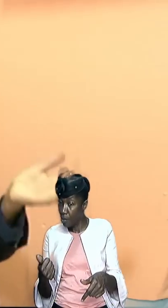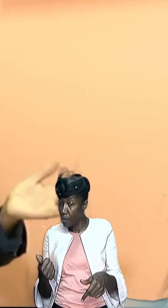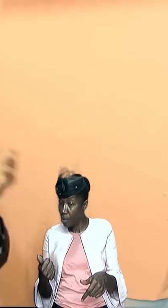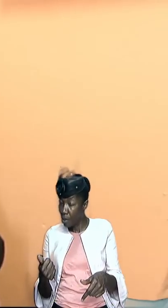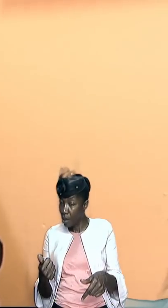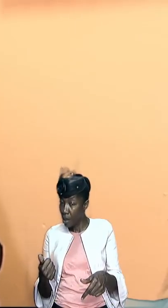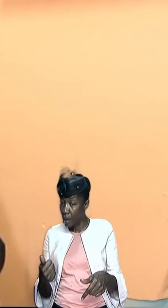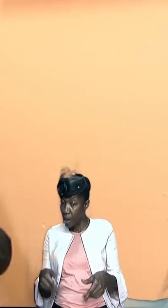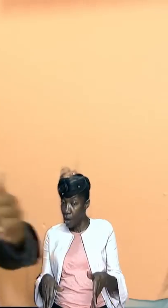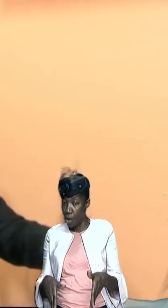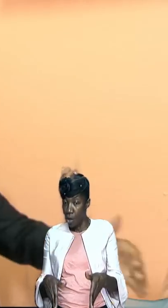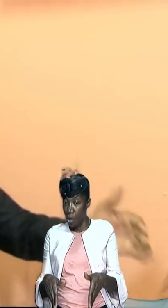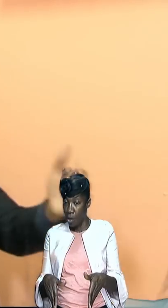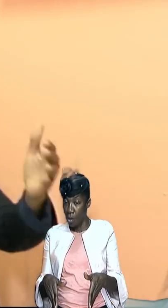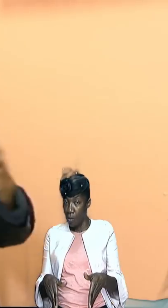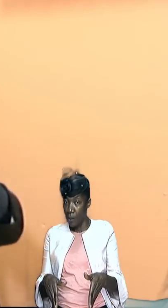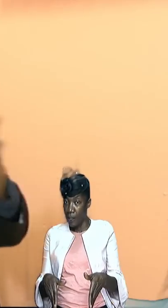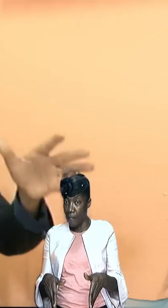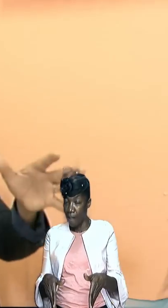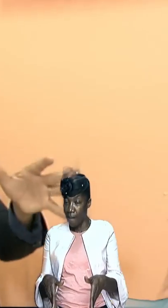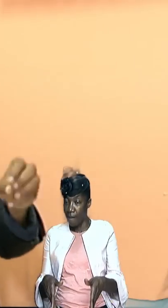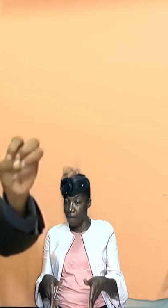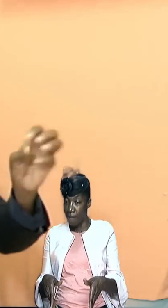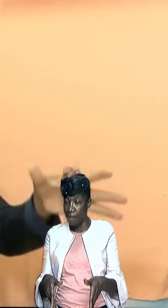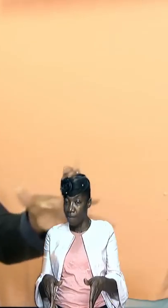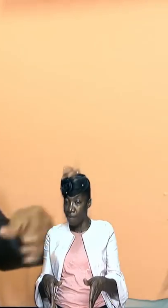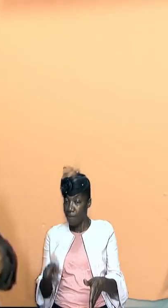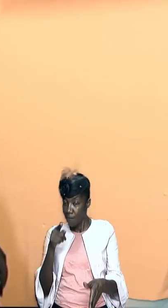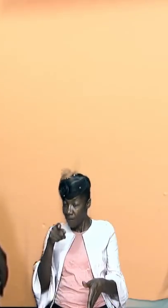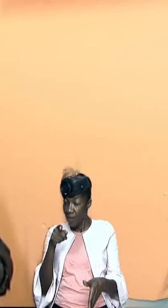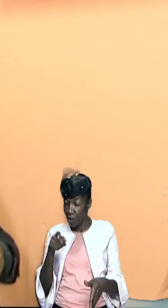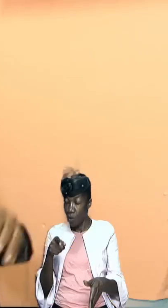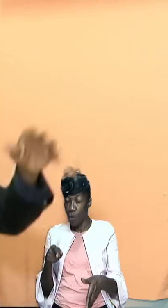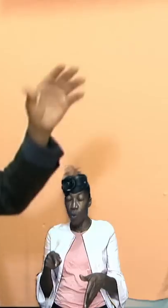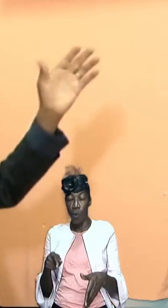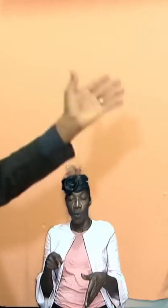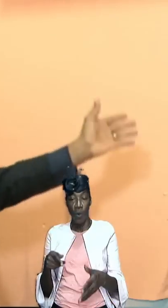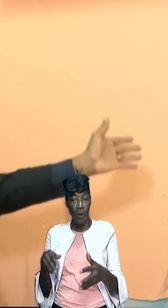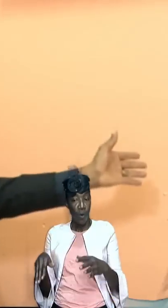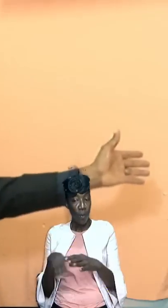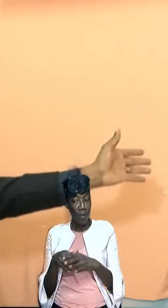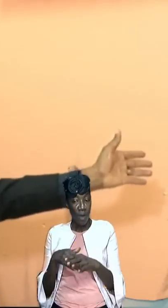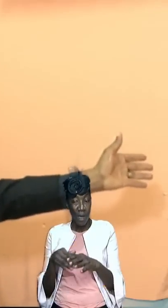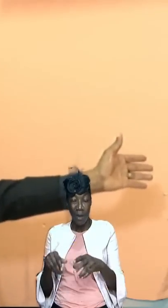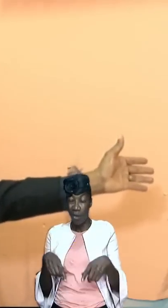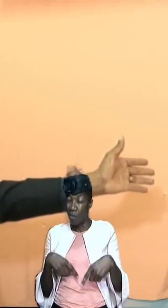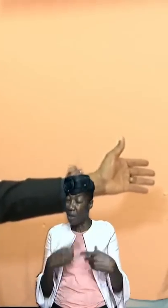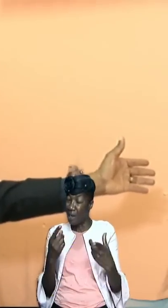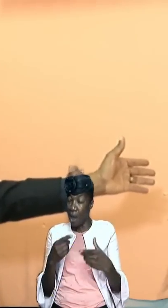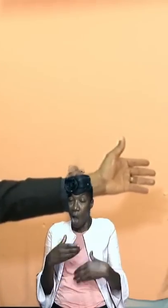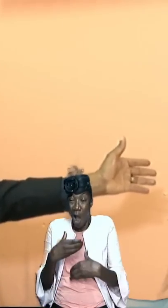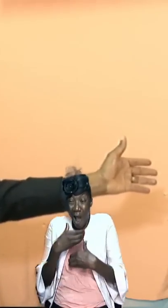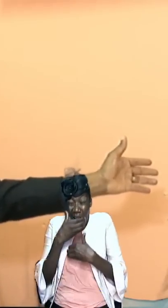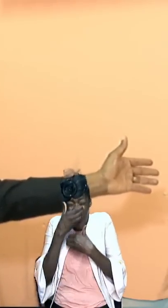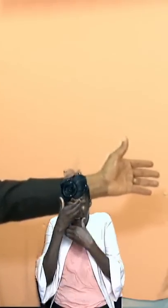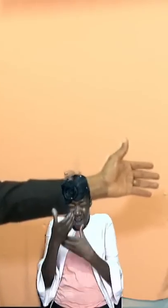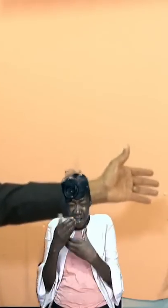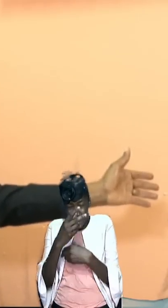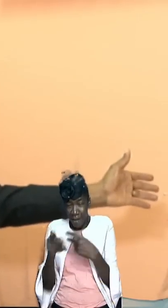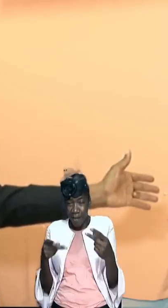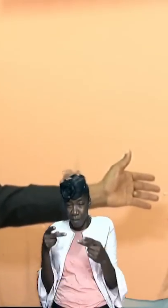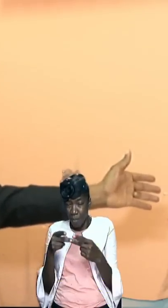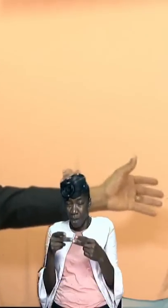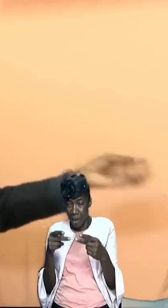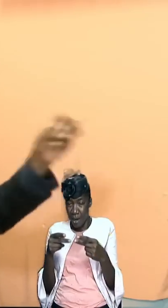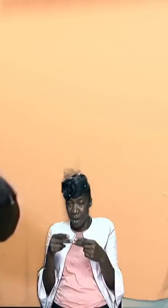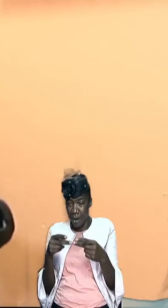both extremes, because in between, you would have had it differently. We go over into some of the hottest parts of